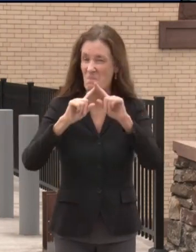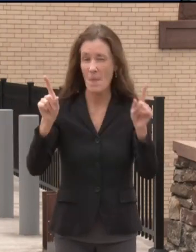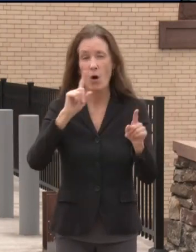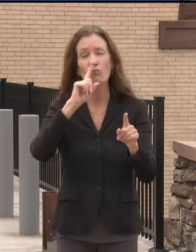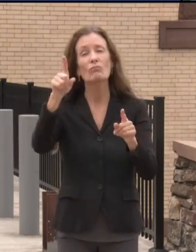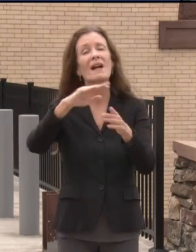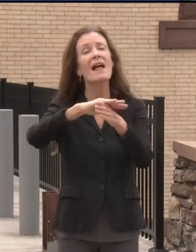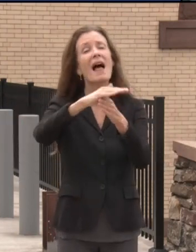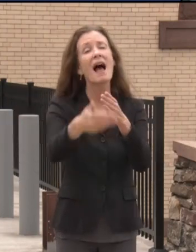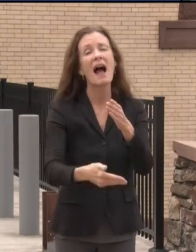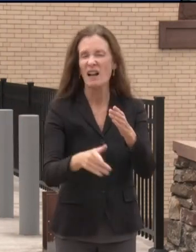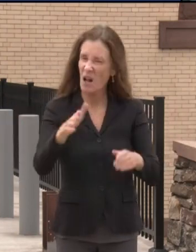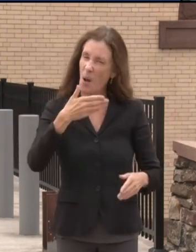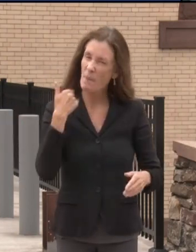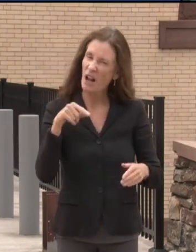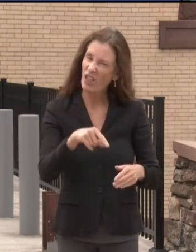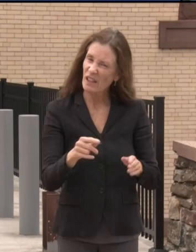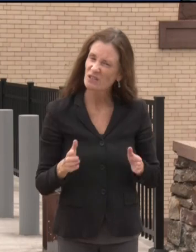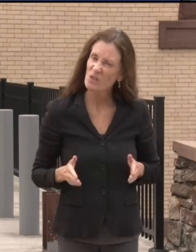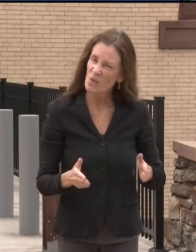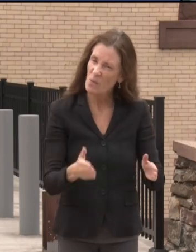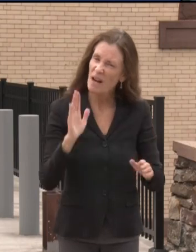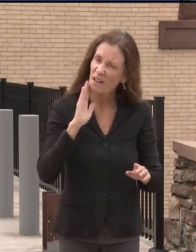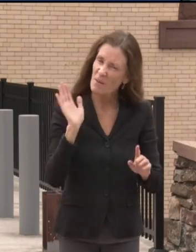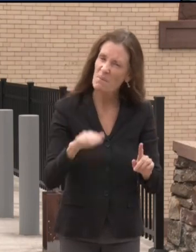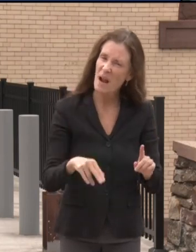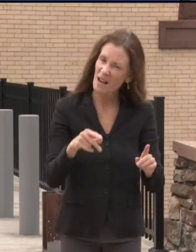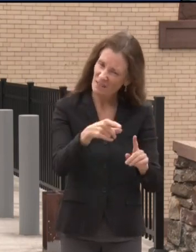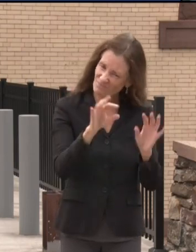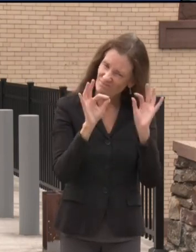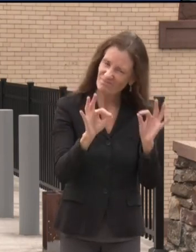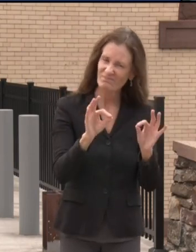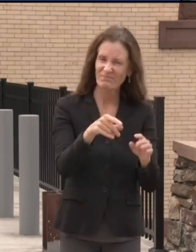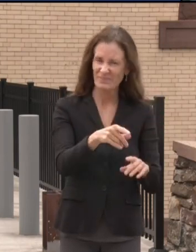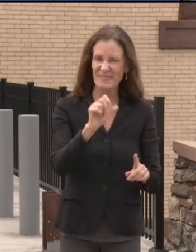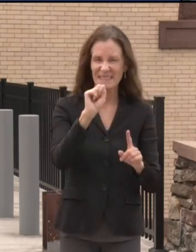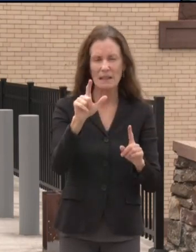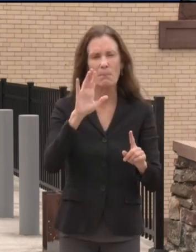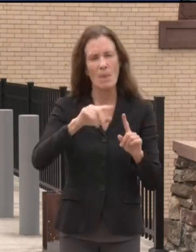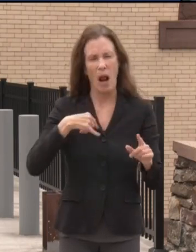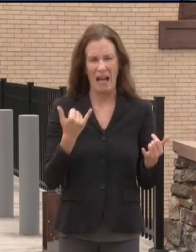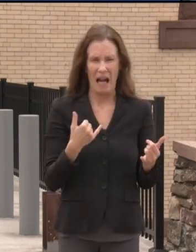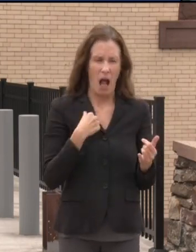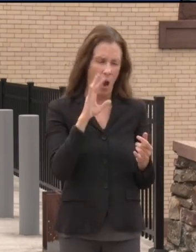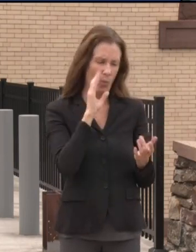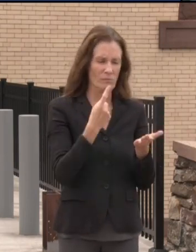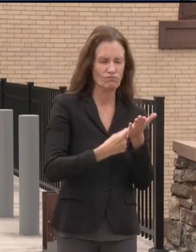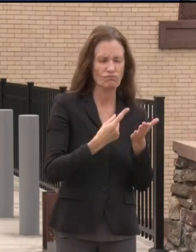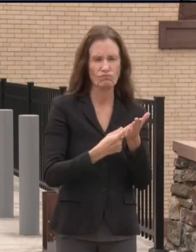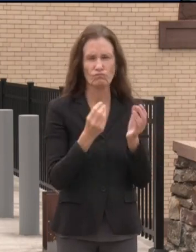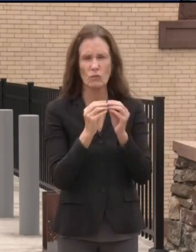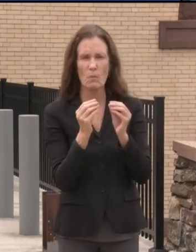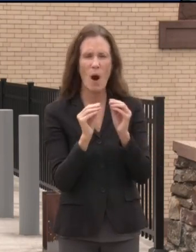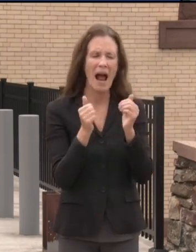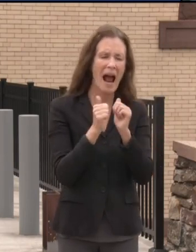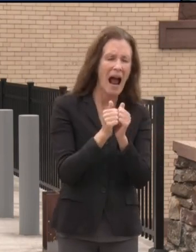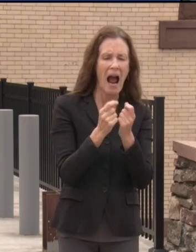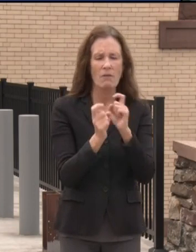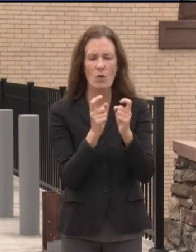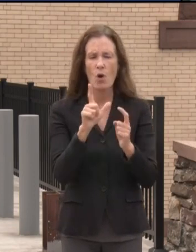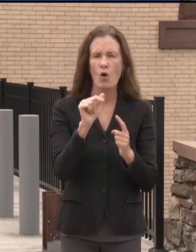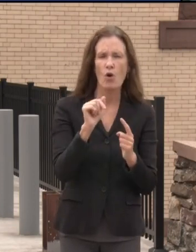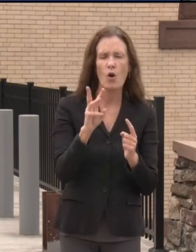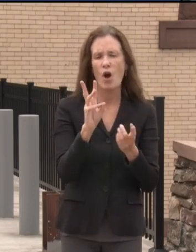office can give you more detail on this, but the thought is that the cost should be fairly minimal, if anything.